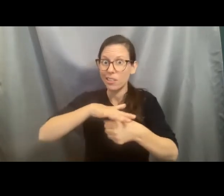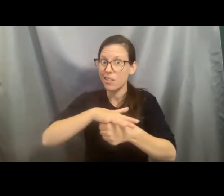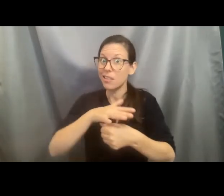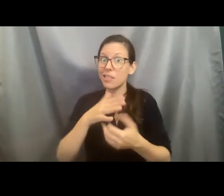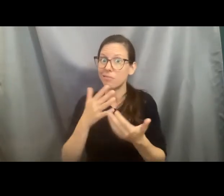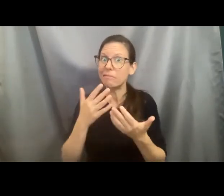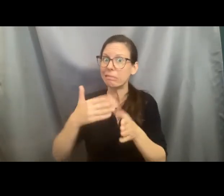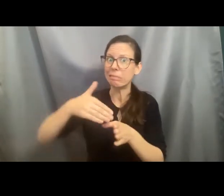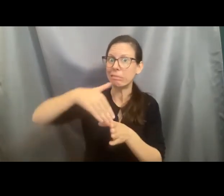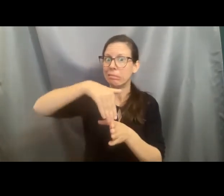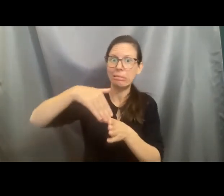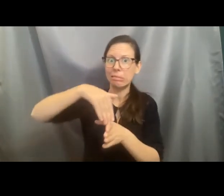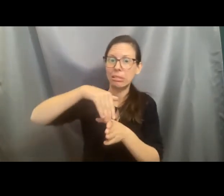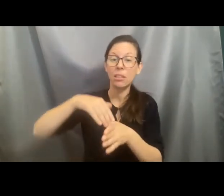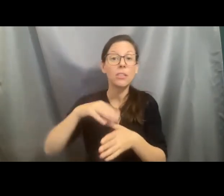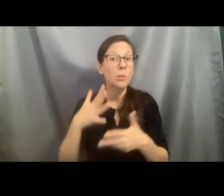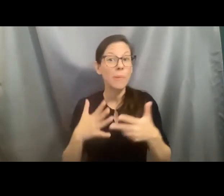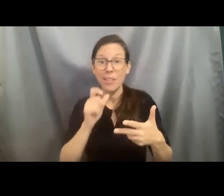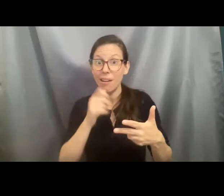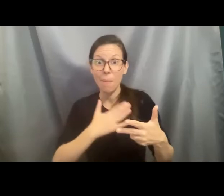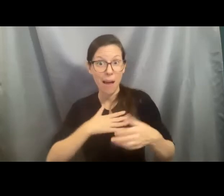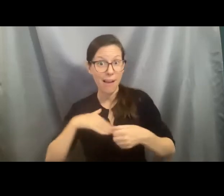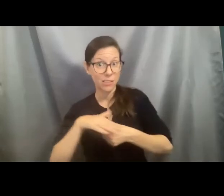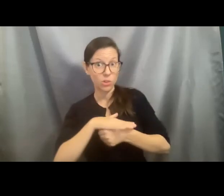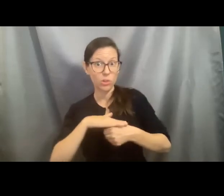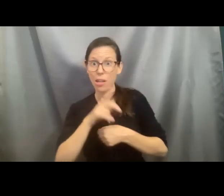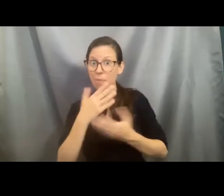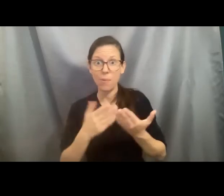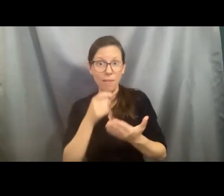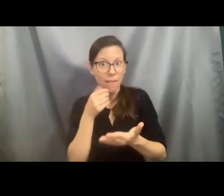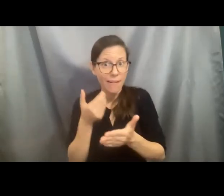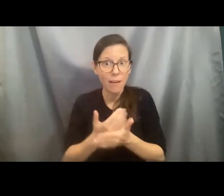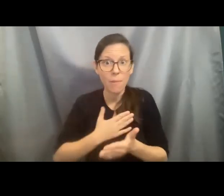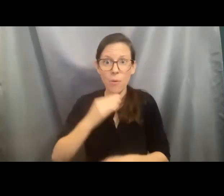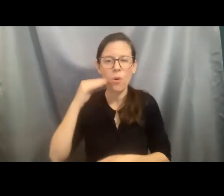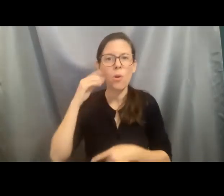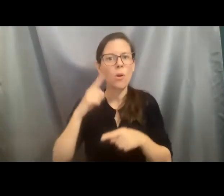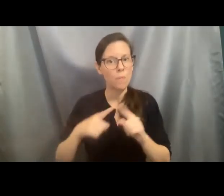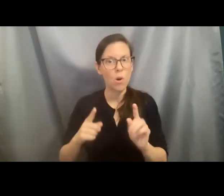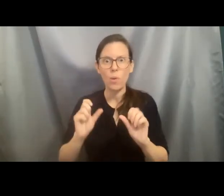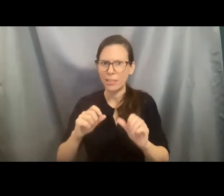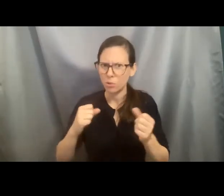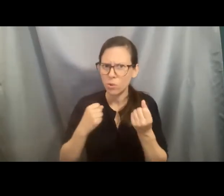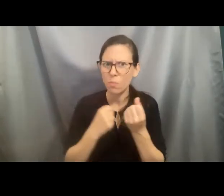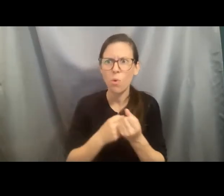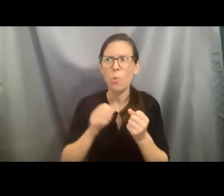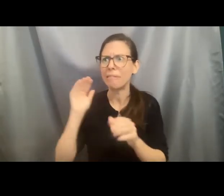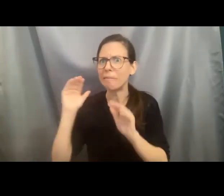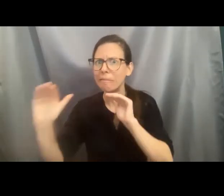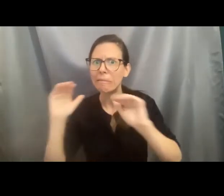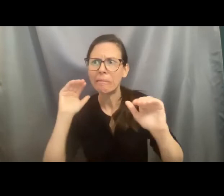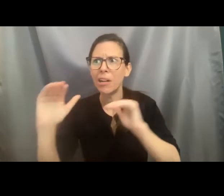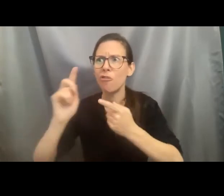be close to our districts, but we certainly can organize our friends, go out and